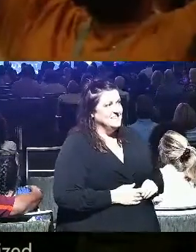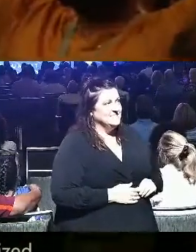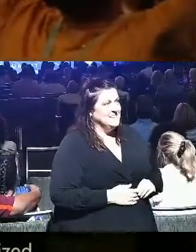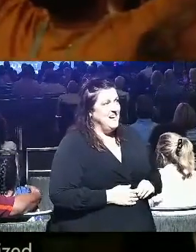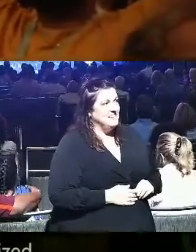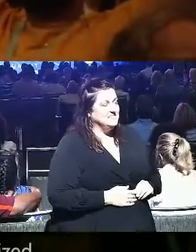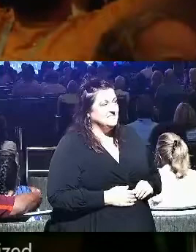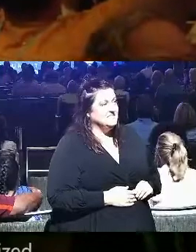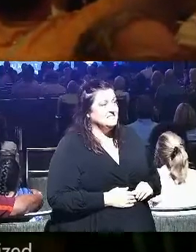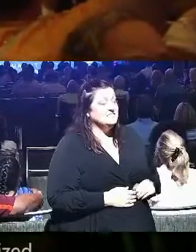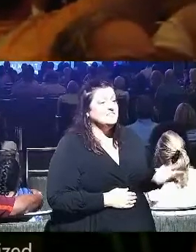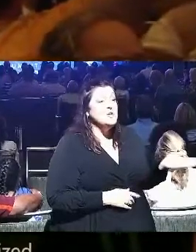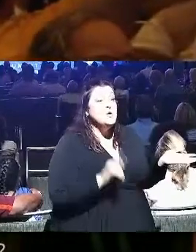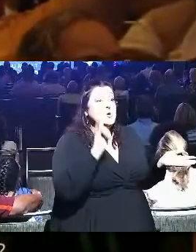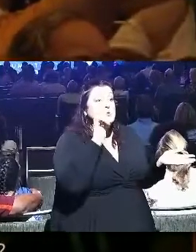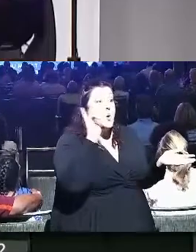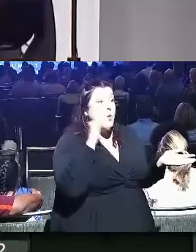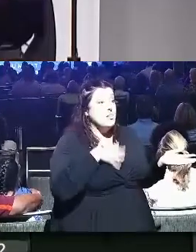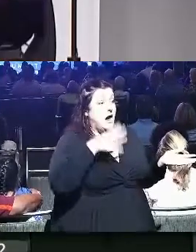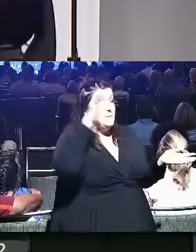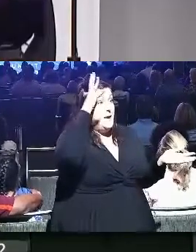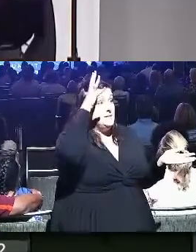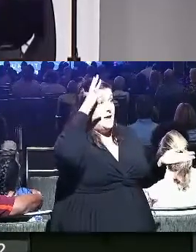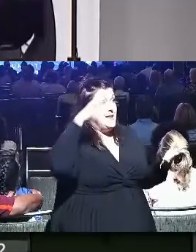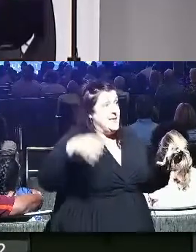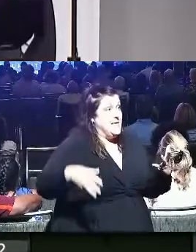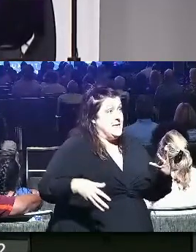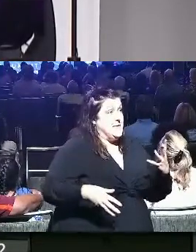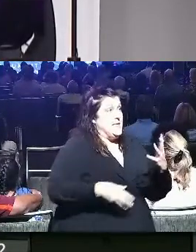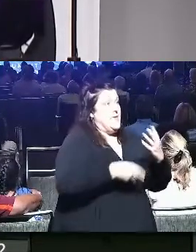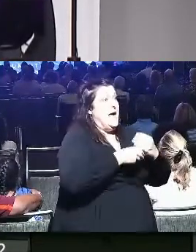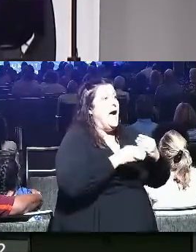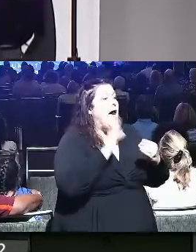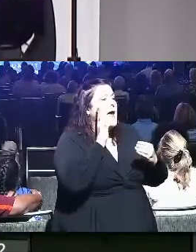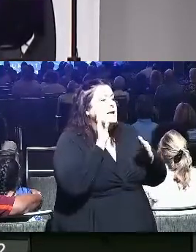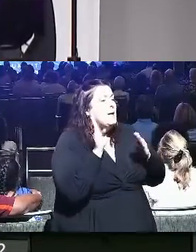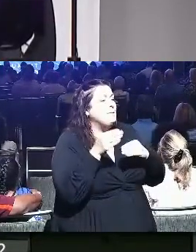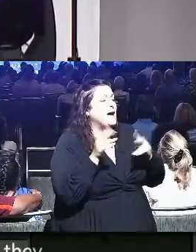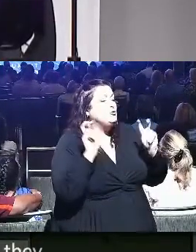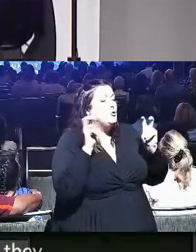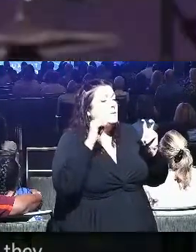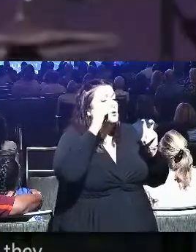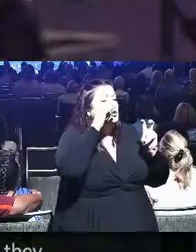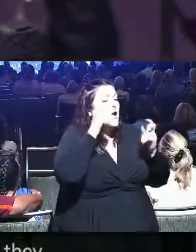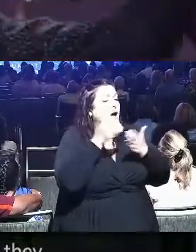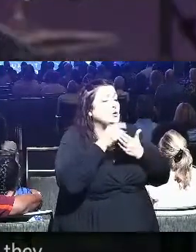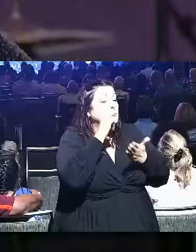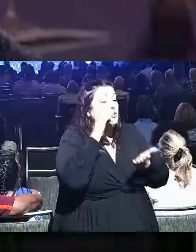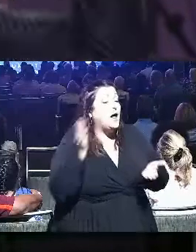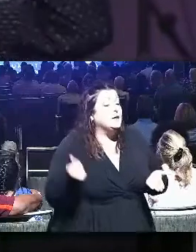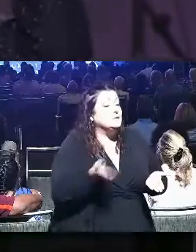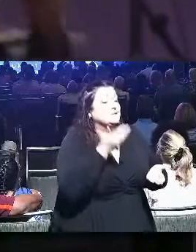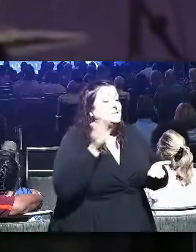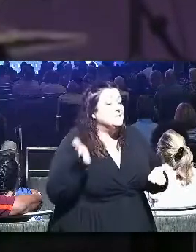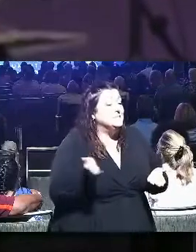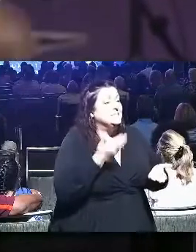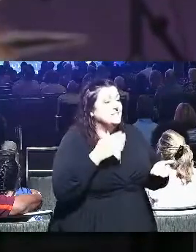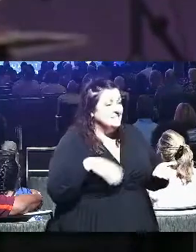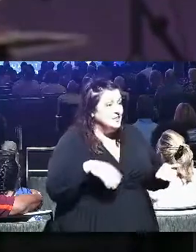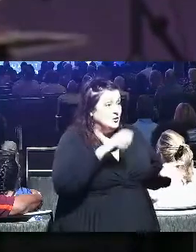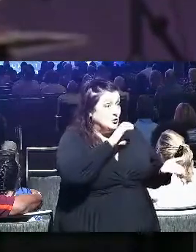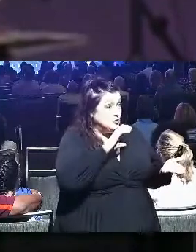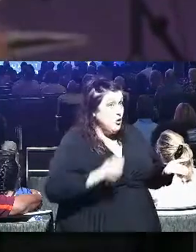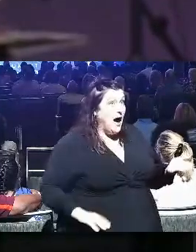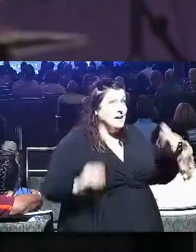So like my dad, who just had to add another bedroom every time they had another child, Christ is in